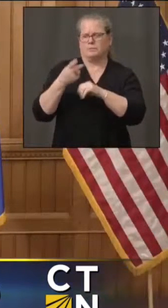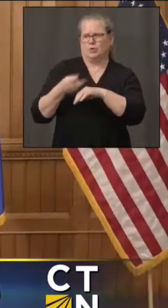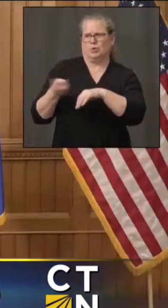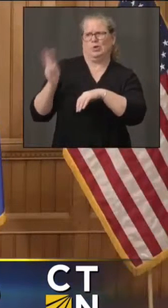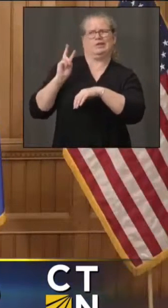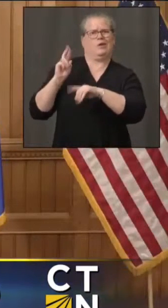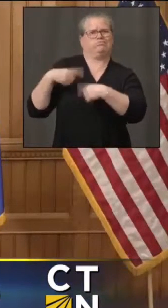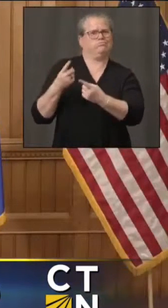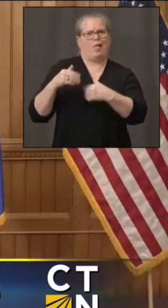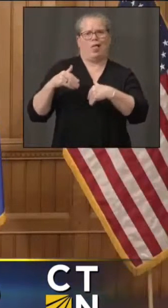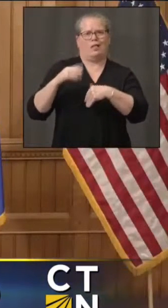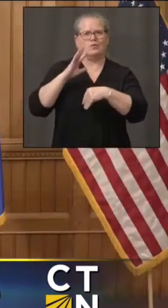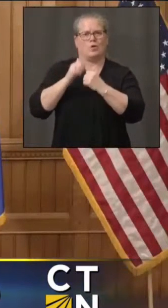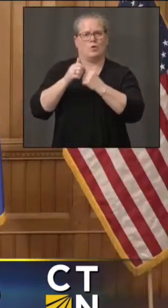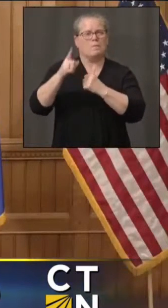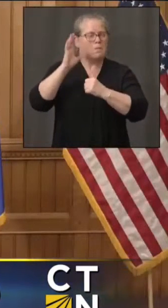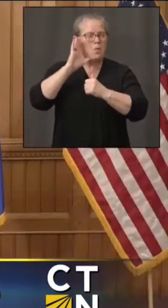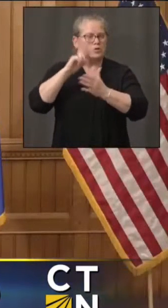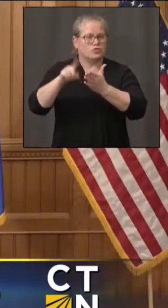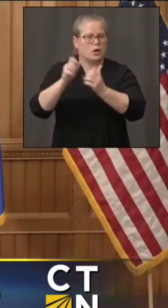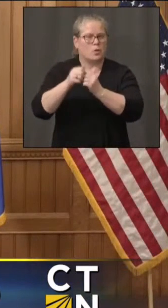Channel 3 Eyewitness News.